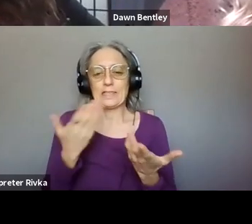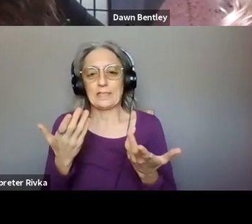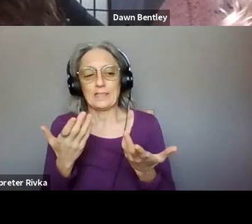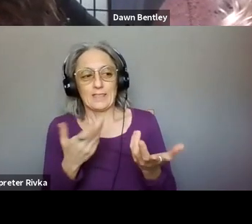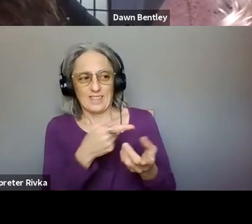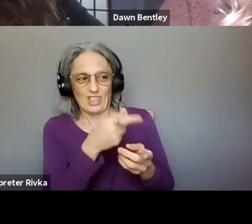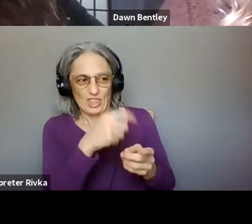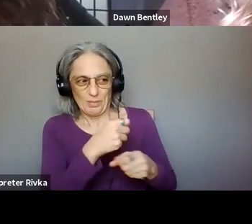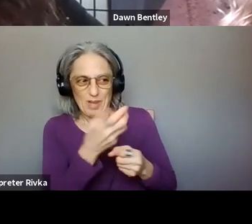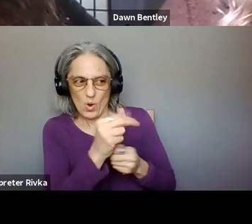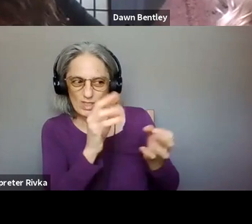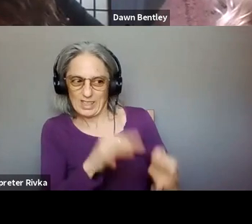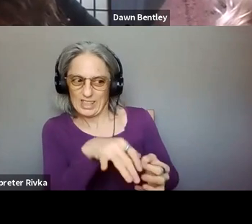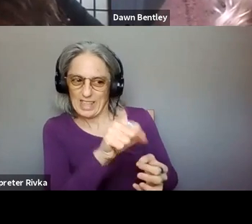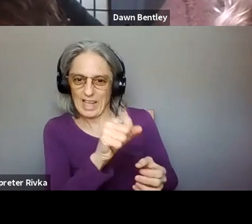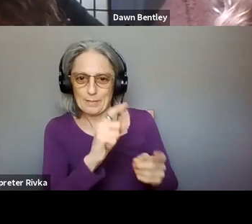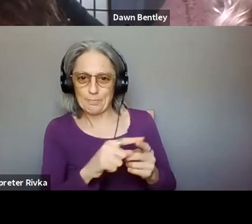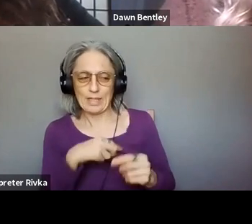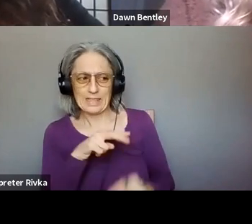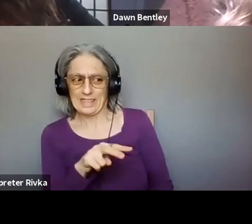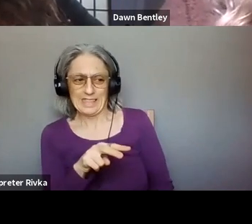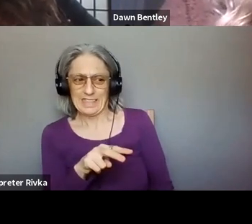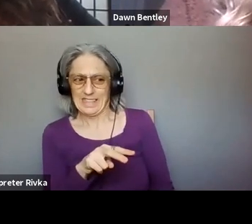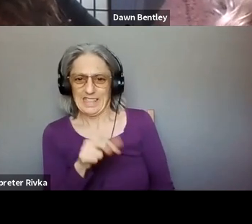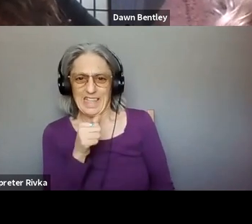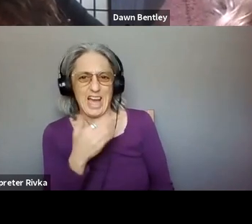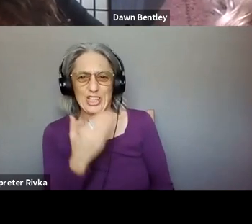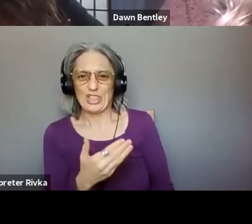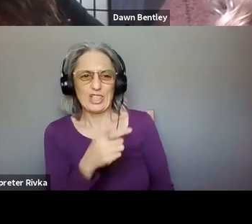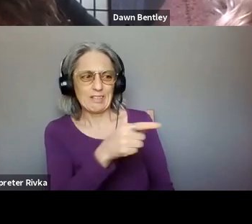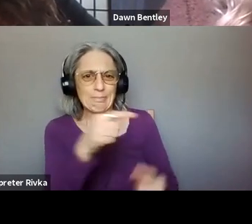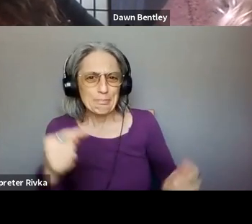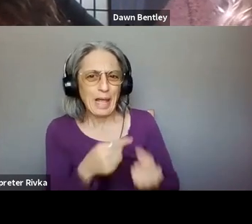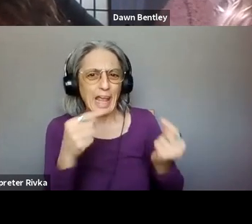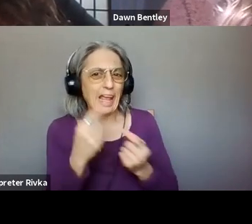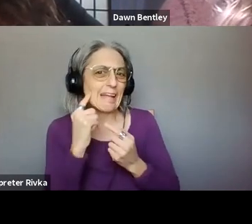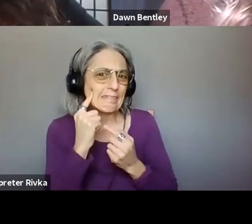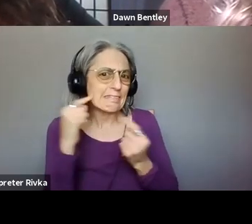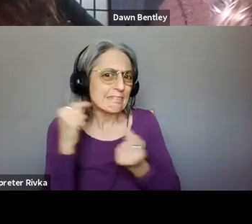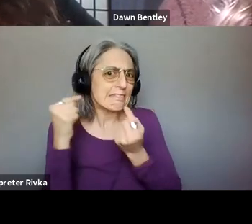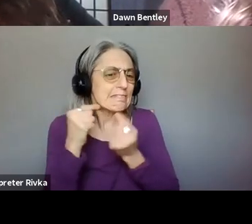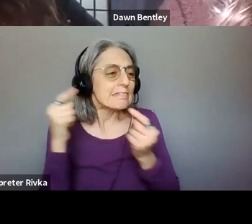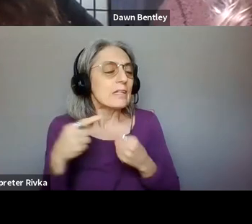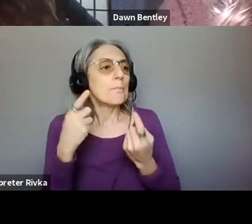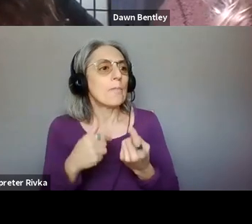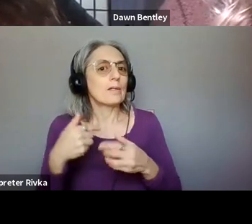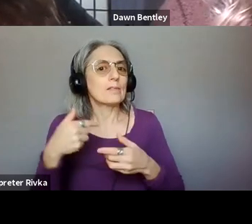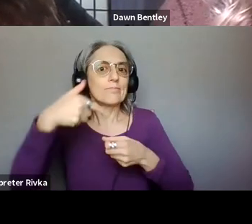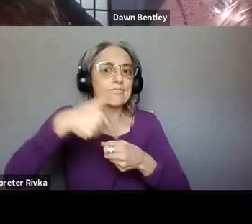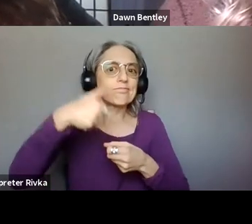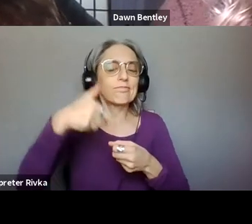but in something like that, where you can see they have pain because they need to have a cavity filled or